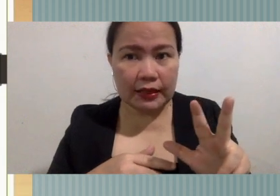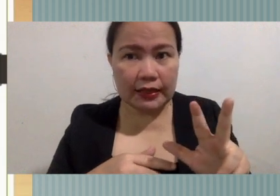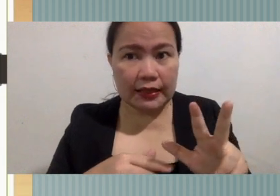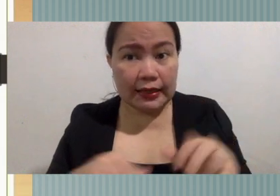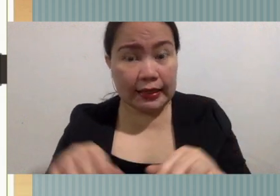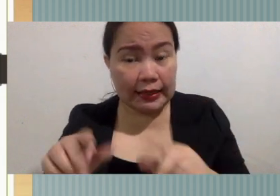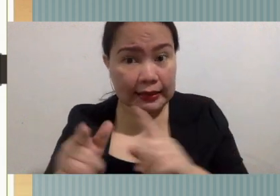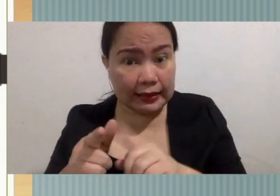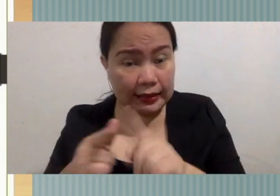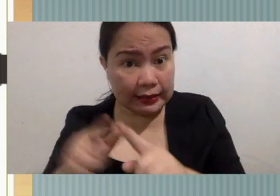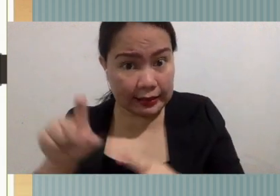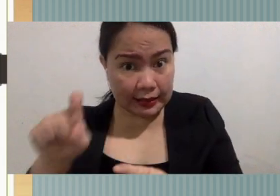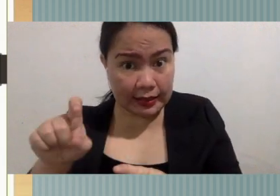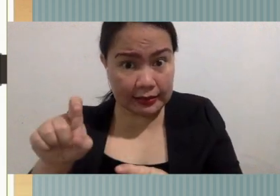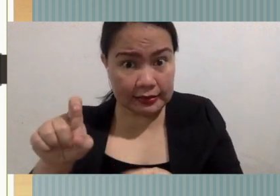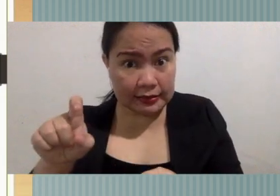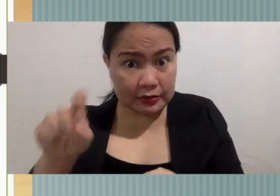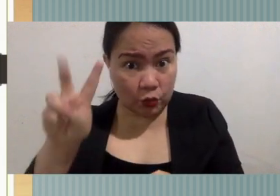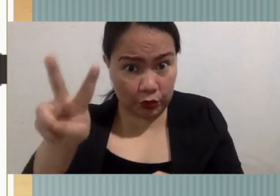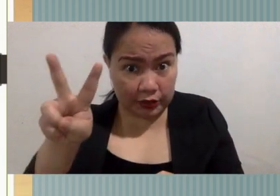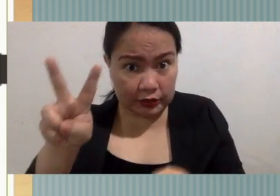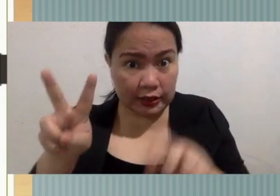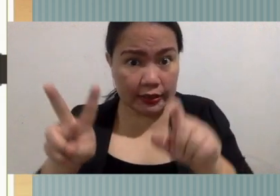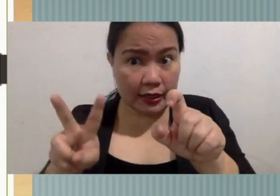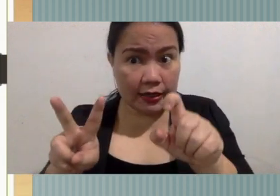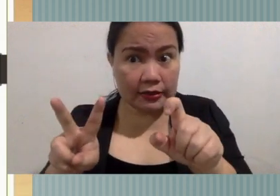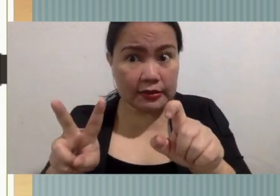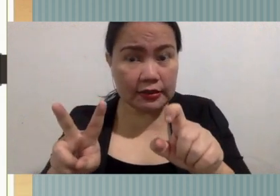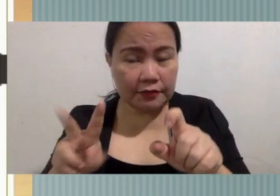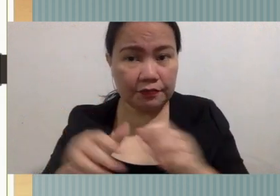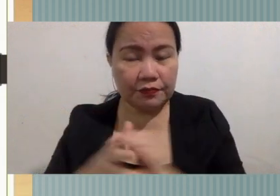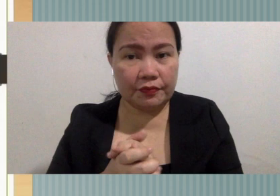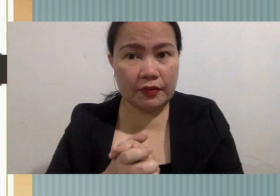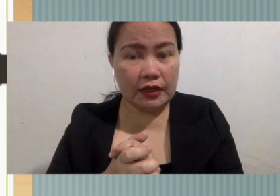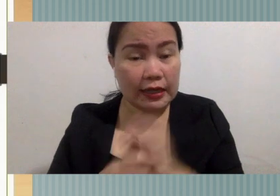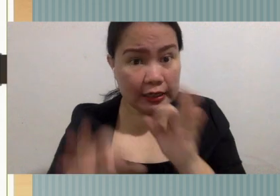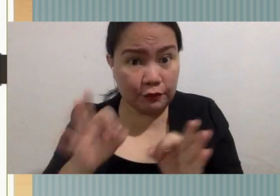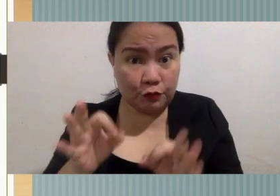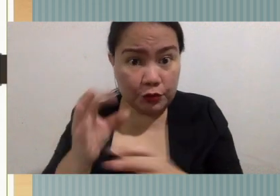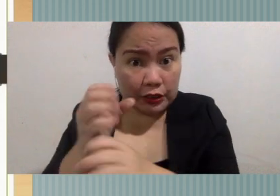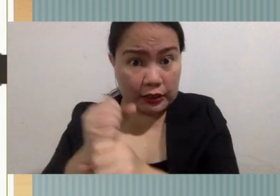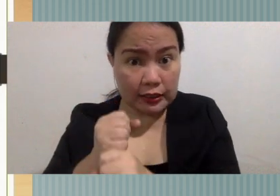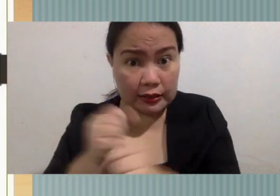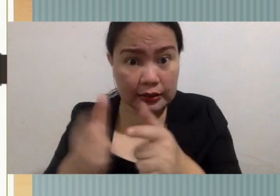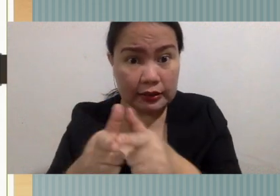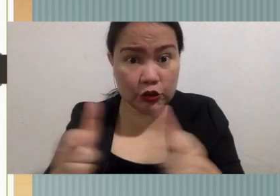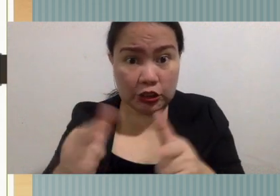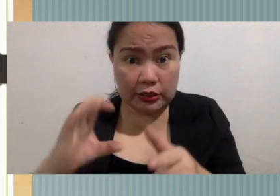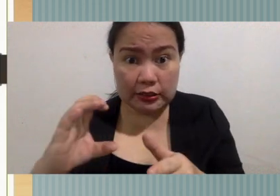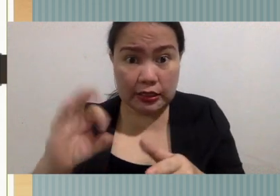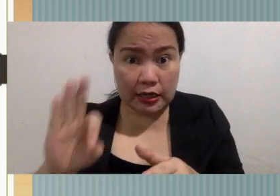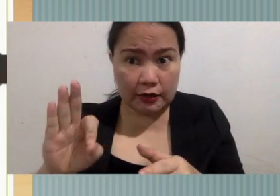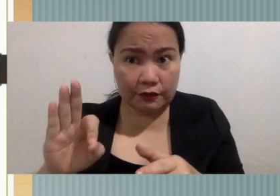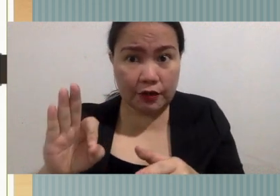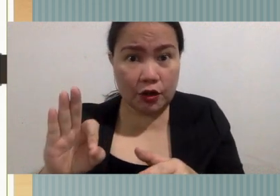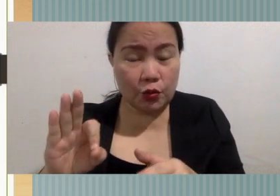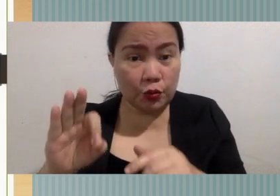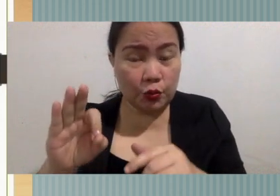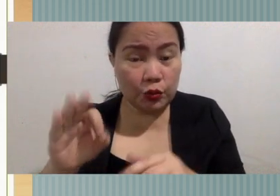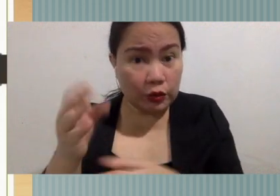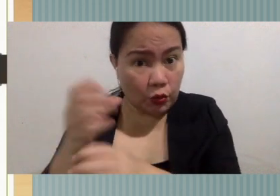x squared at yung x, kapag kinukuha natin kasi yung greatest common factor, kinukuha natin yung